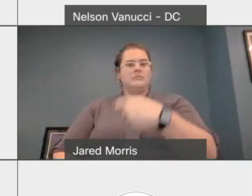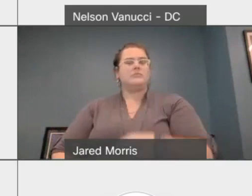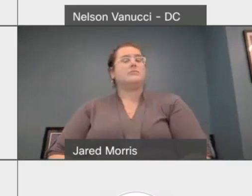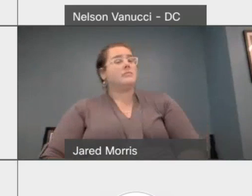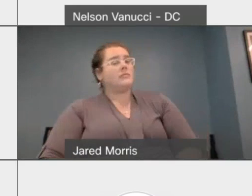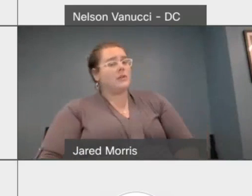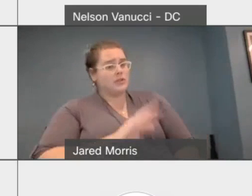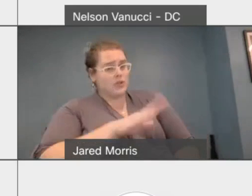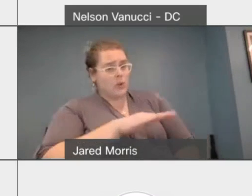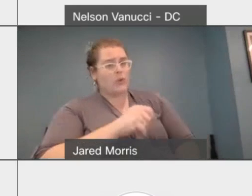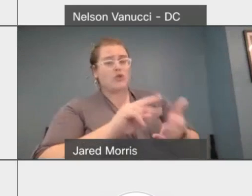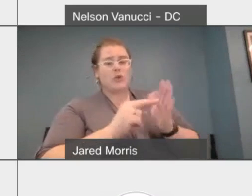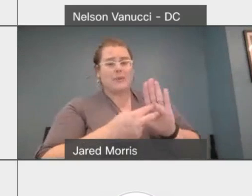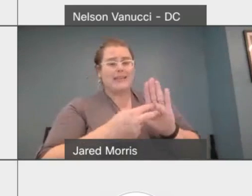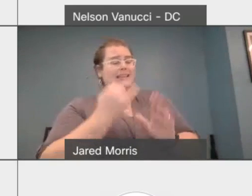a person were to go to the